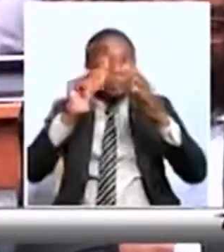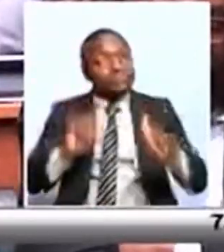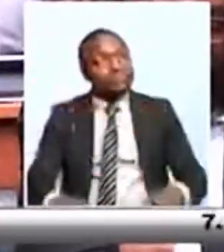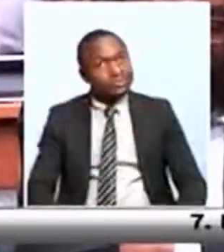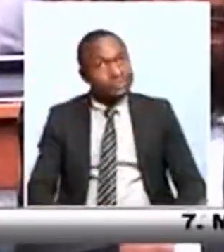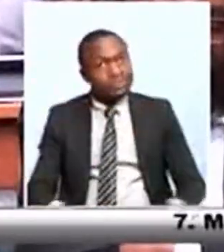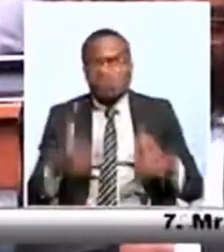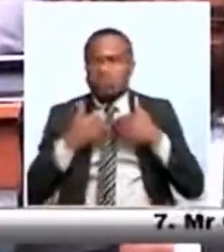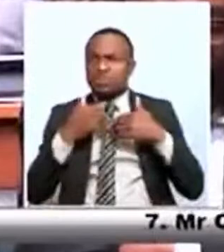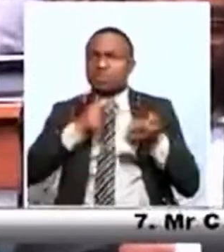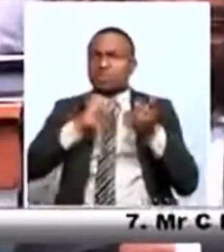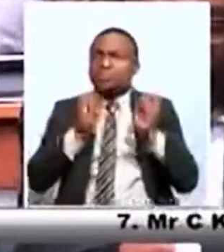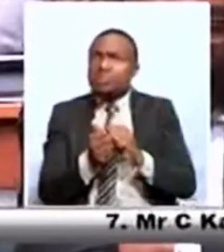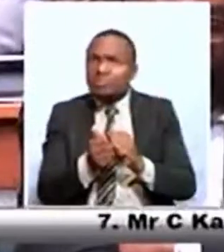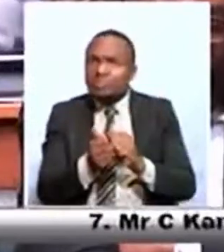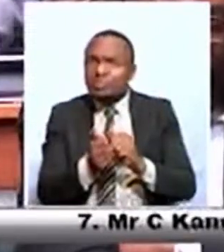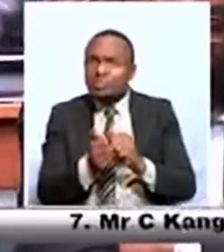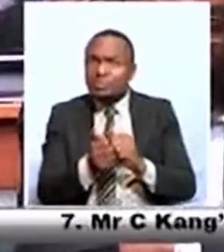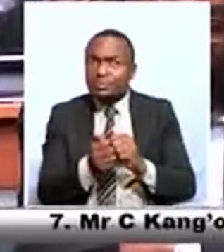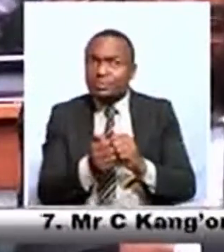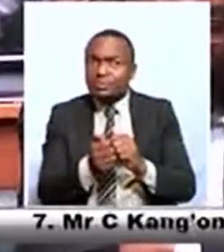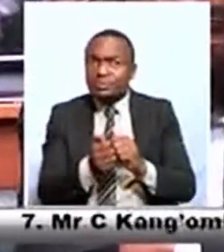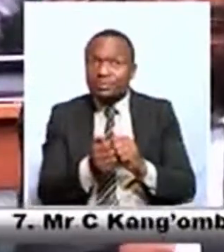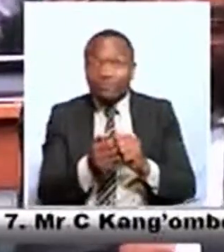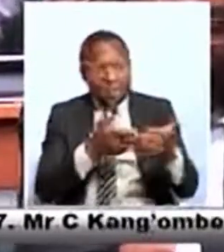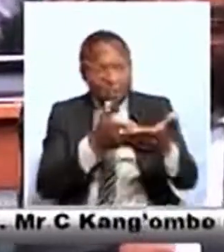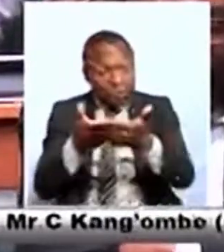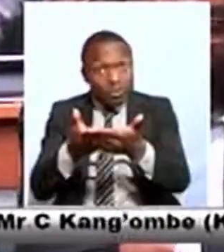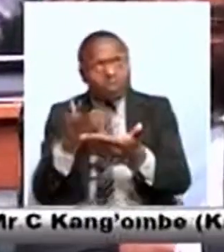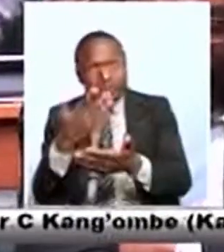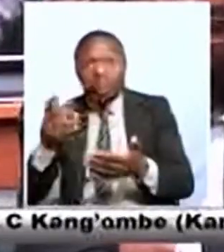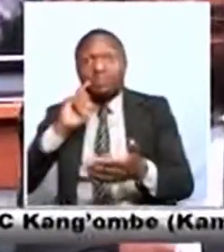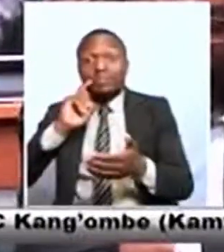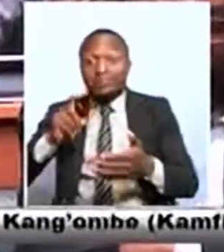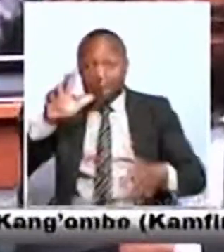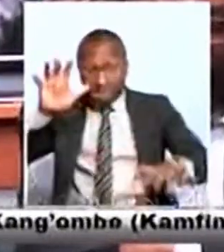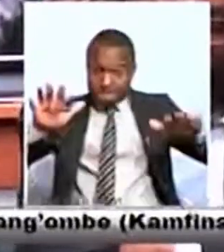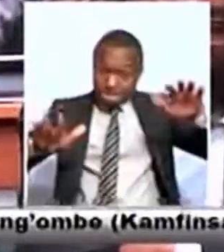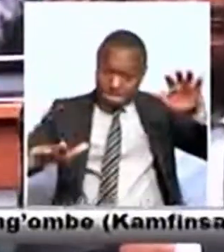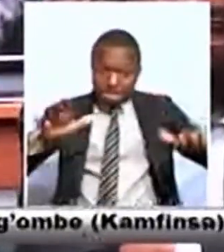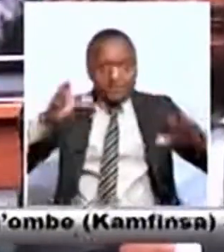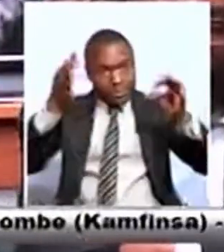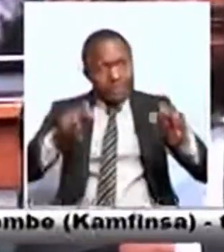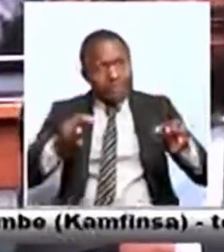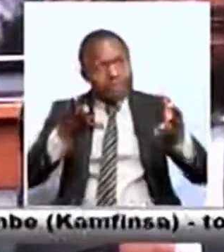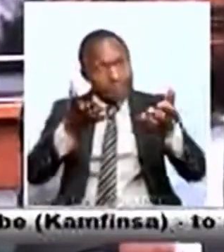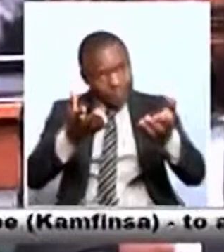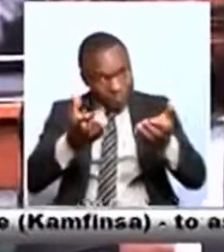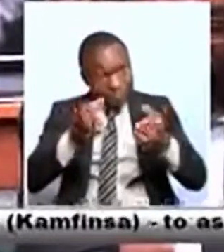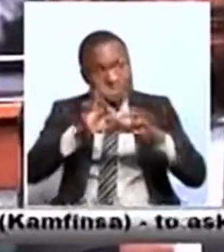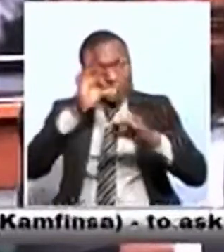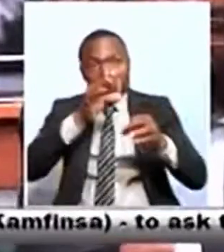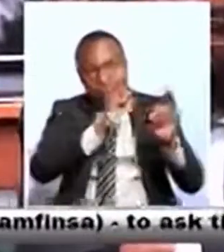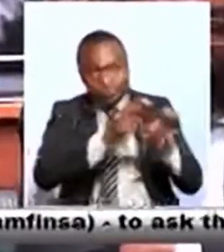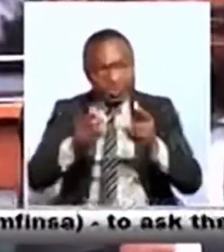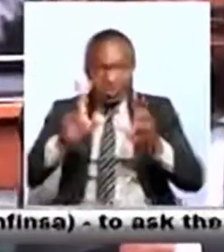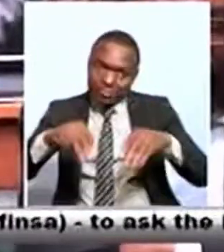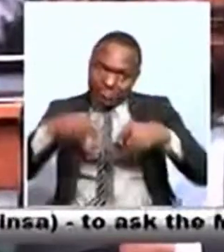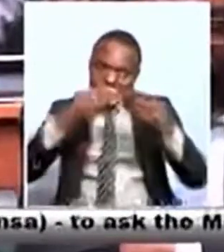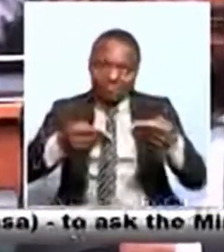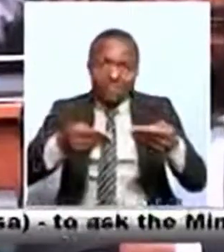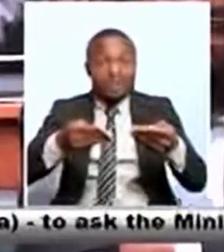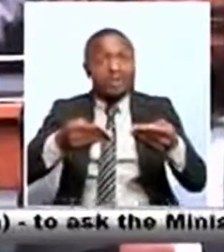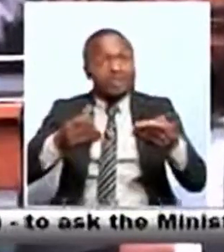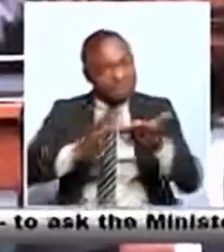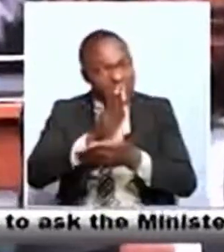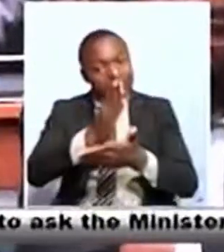disasters? Or do we appease our people? All these things, we balance them. Once we find an answer, we shall give you a satisfactory